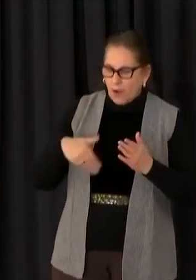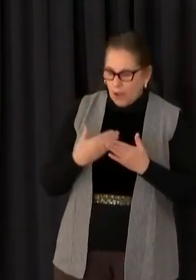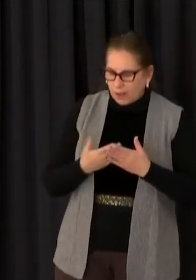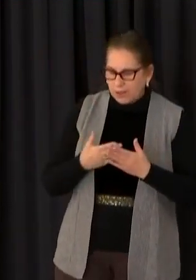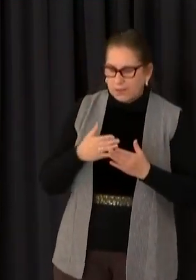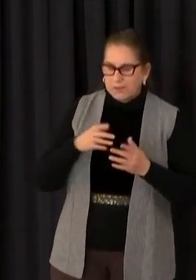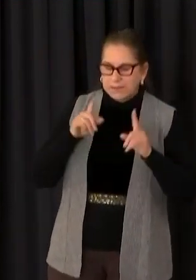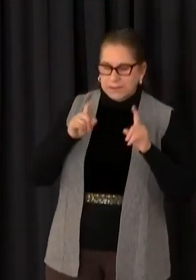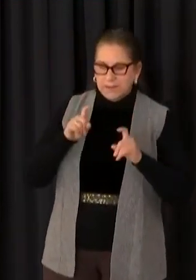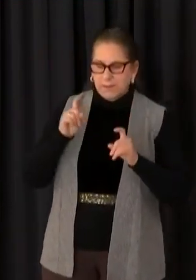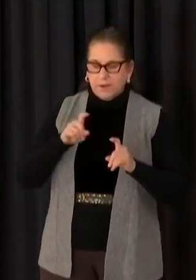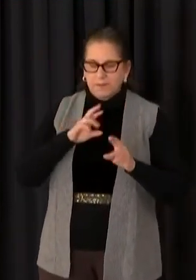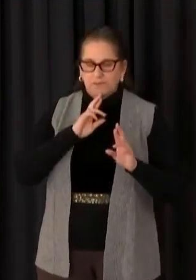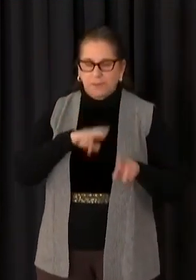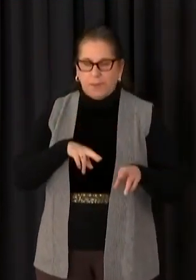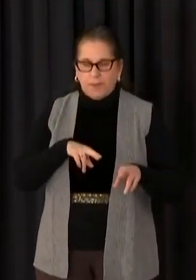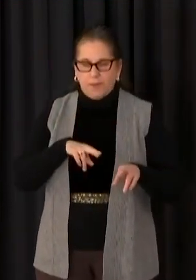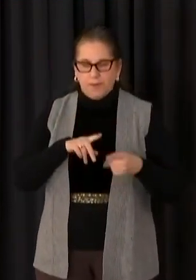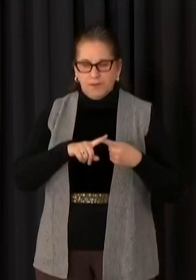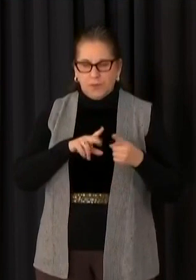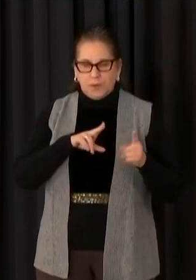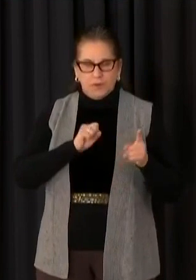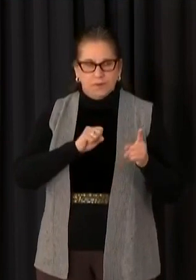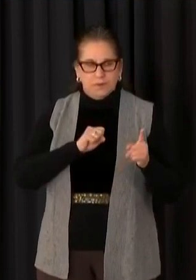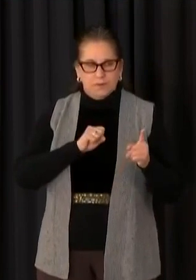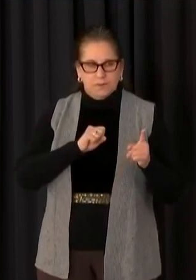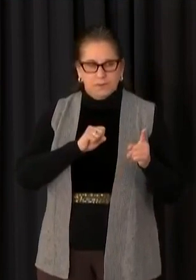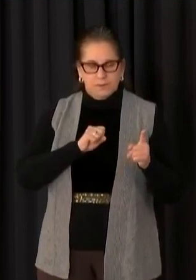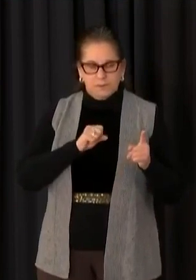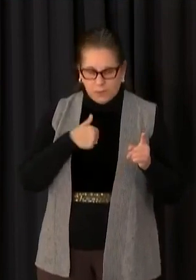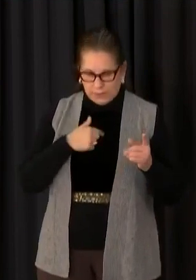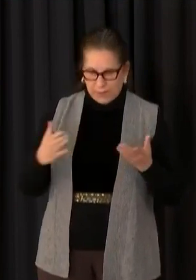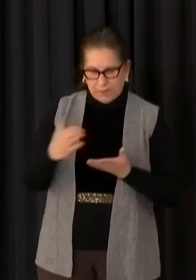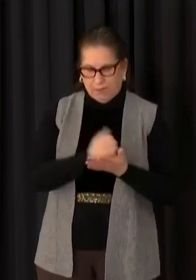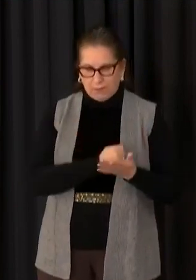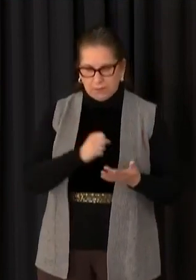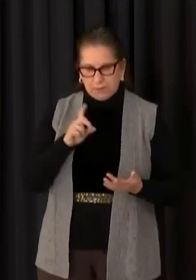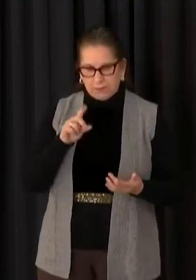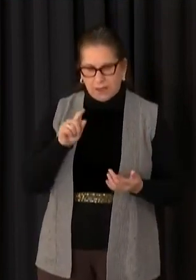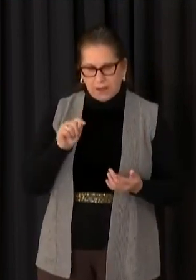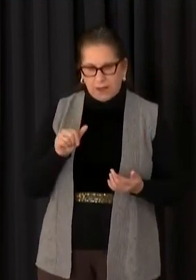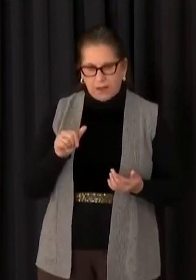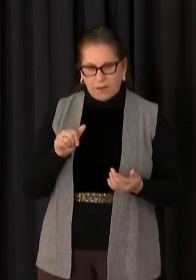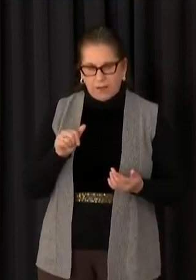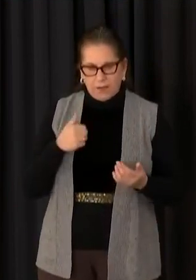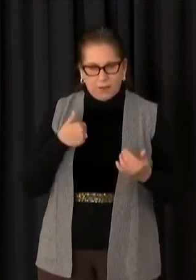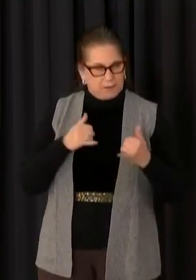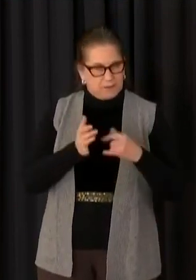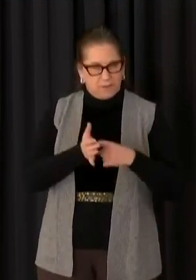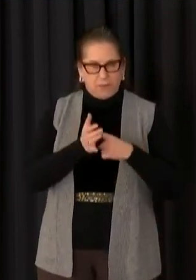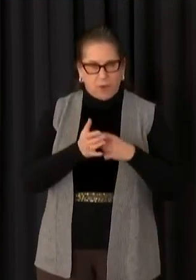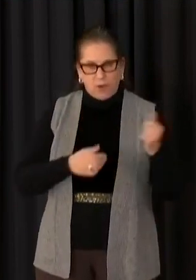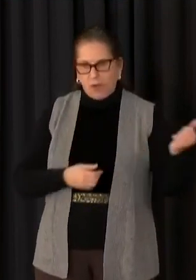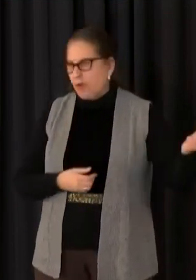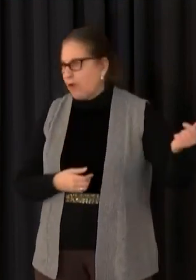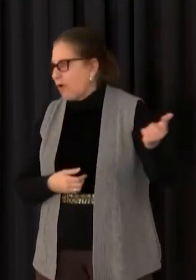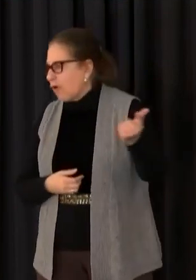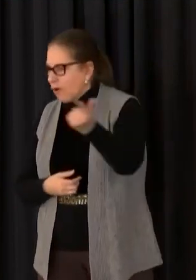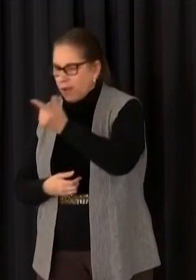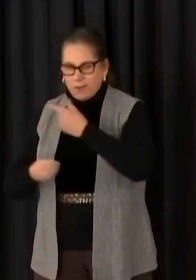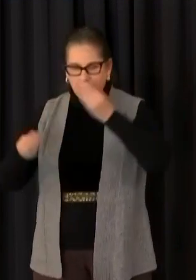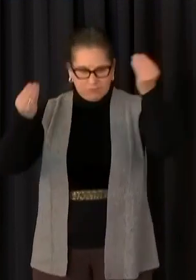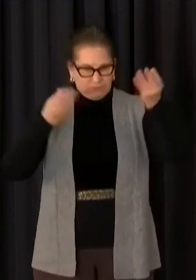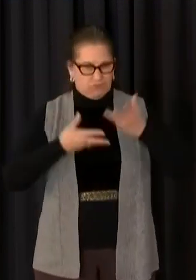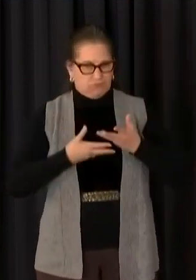they are counted still can be contingent on the individual state of residence. So it's important to be mindful of that. But